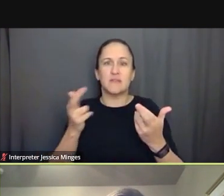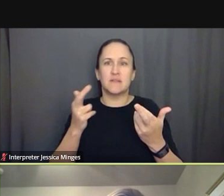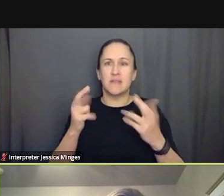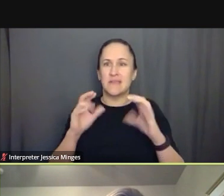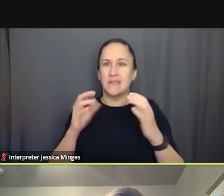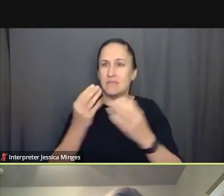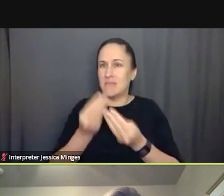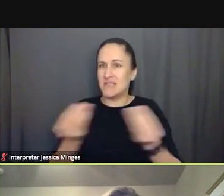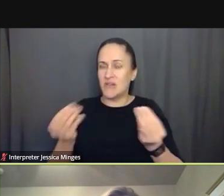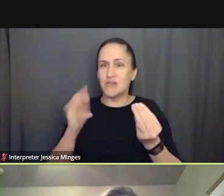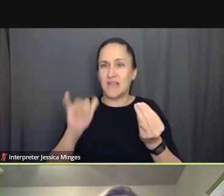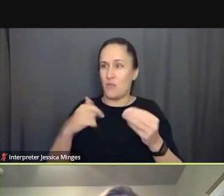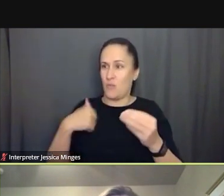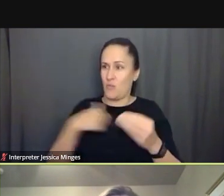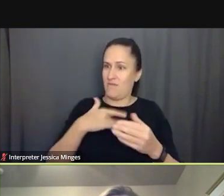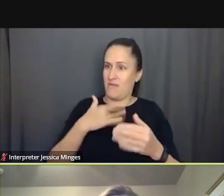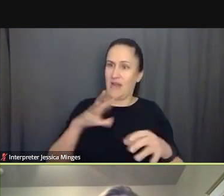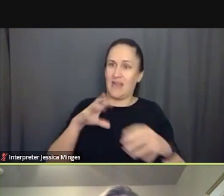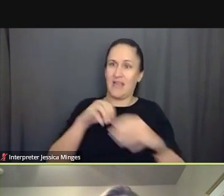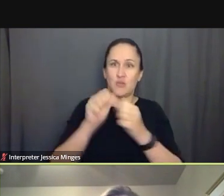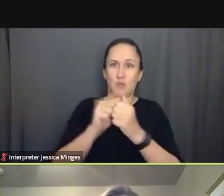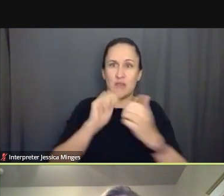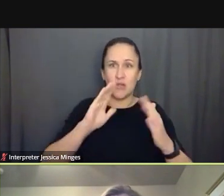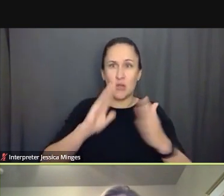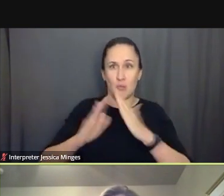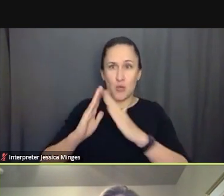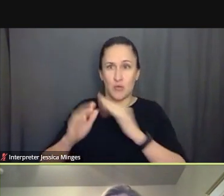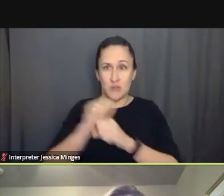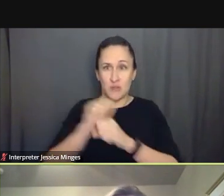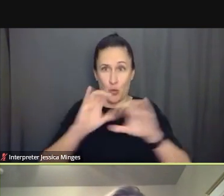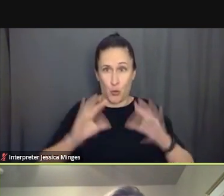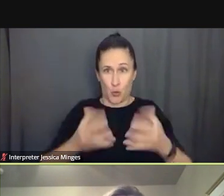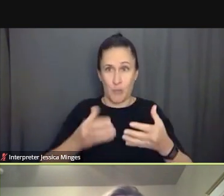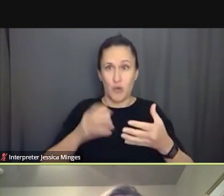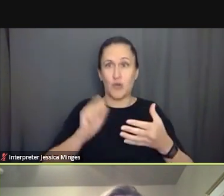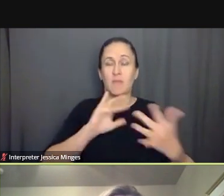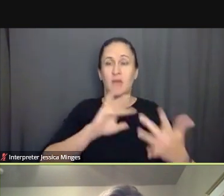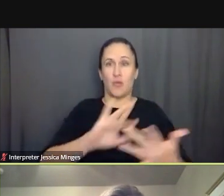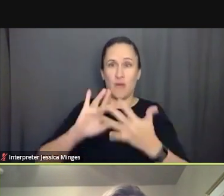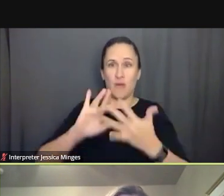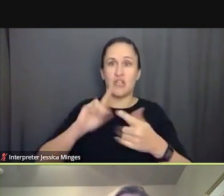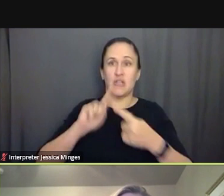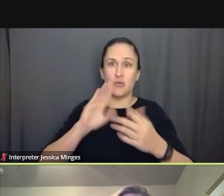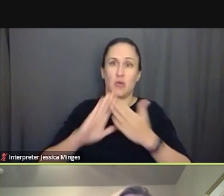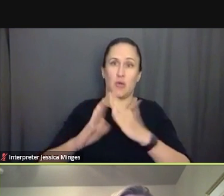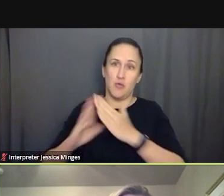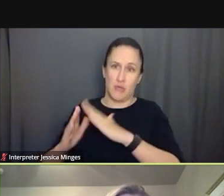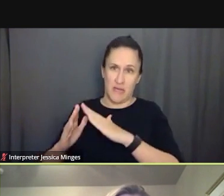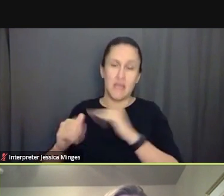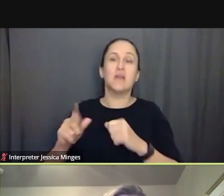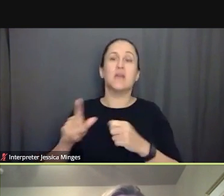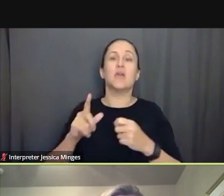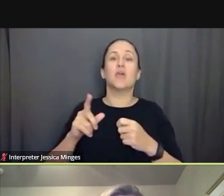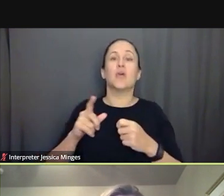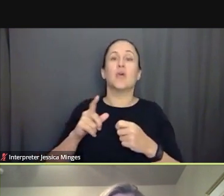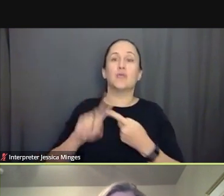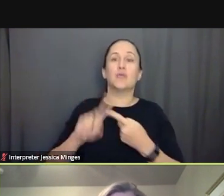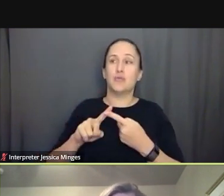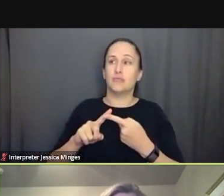with Communities work group could be sort of the reach out to the community to